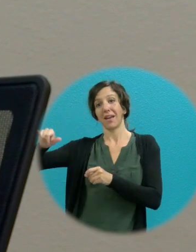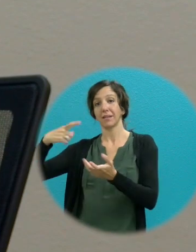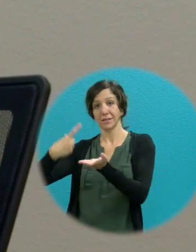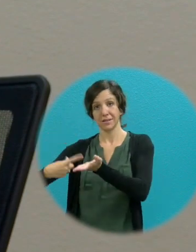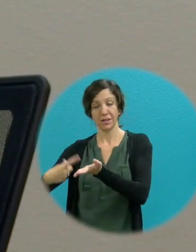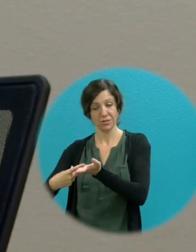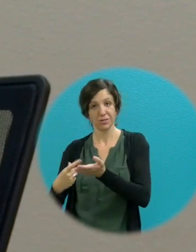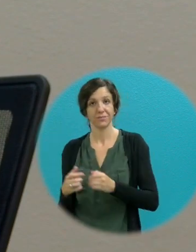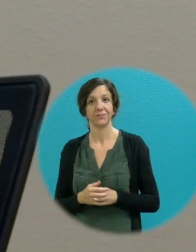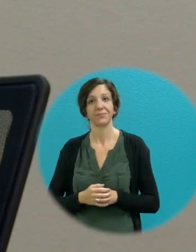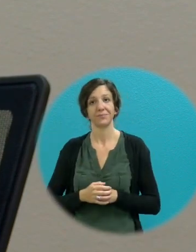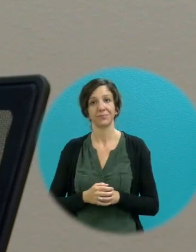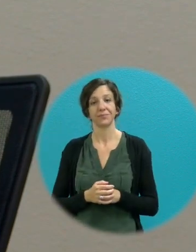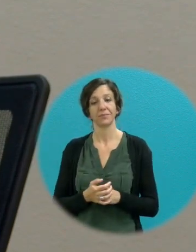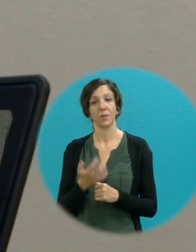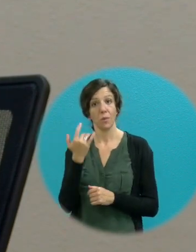conversation.